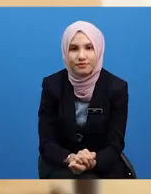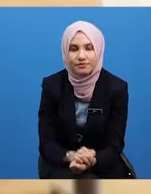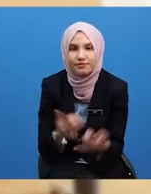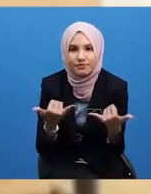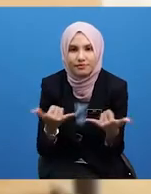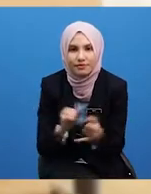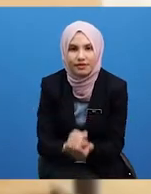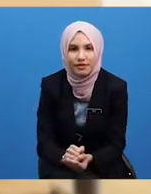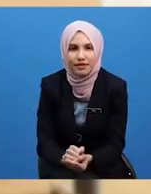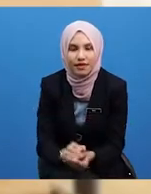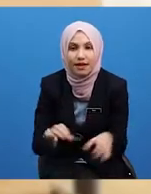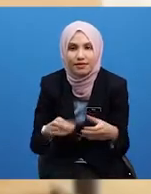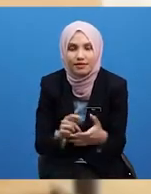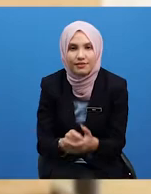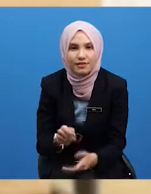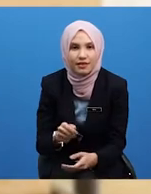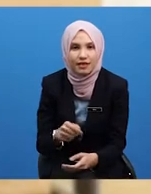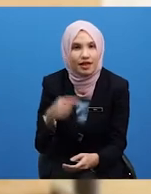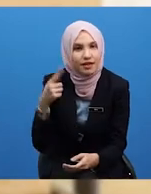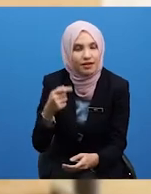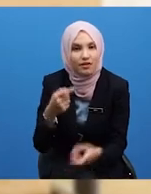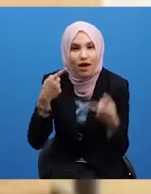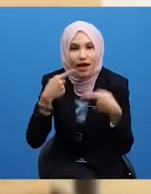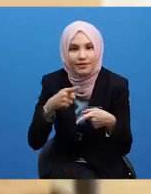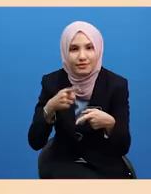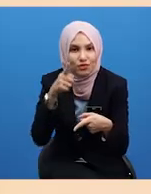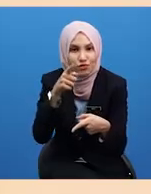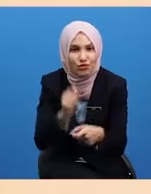Now, doesn't that sound like a good answer to you?